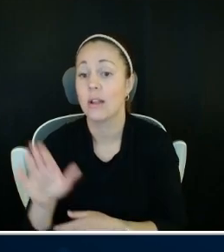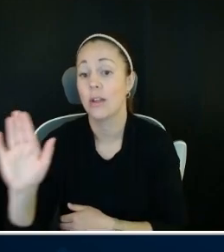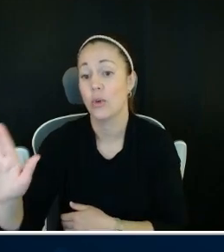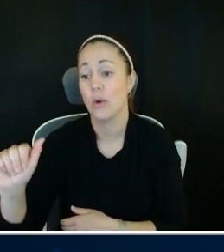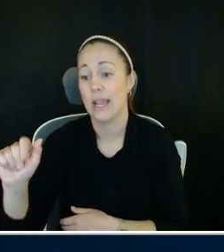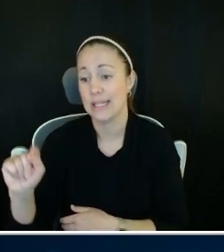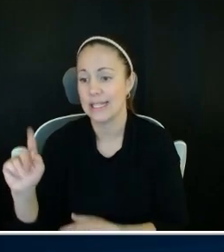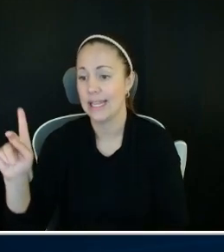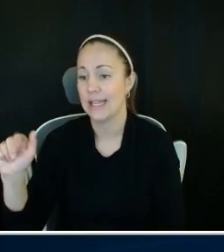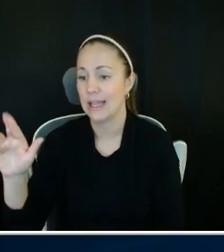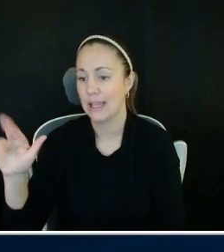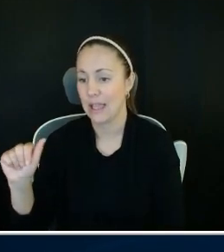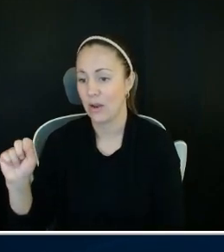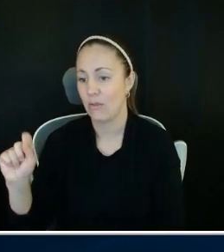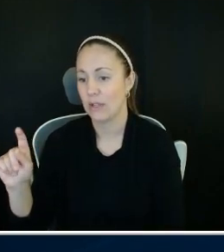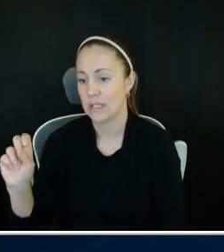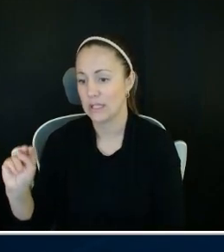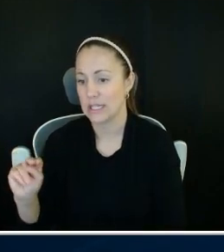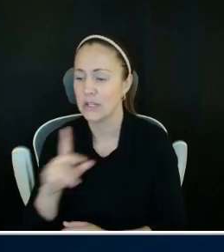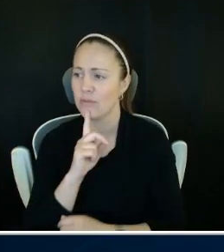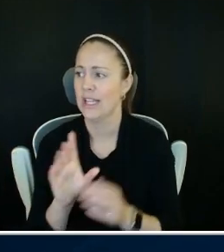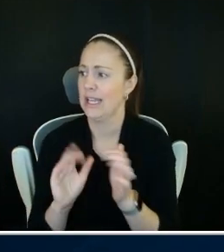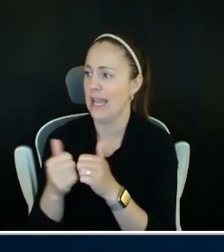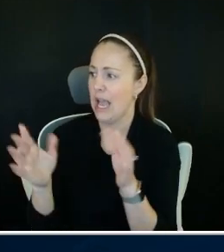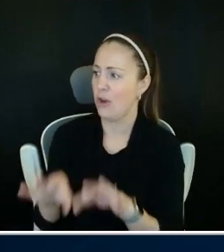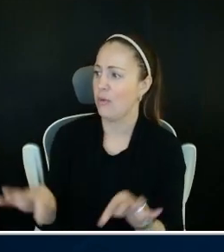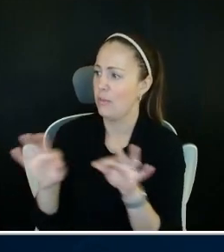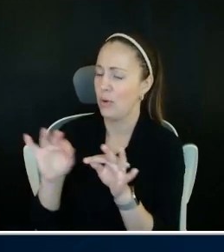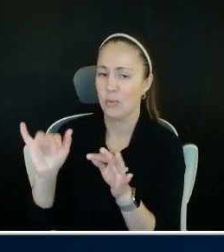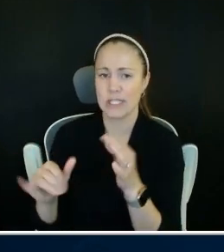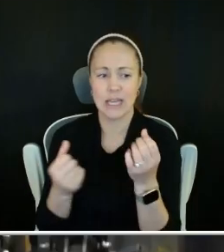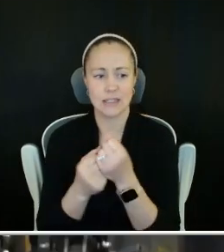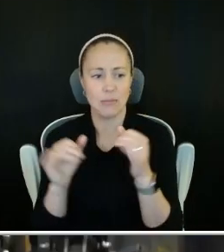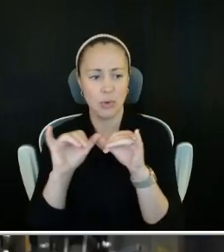process. How important was that support system for you?